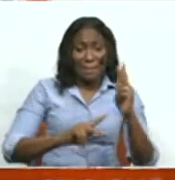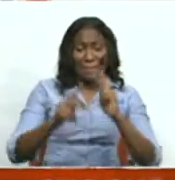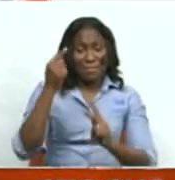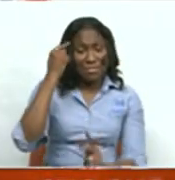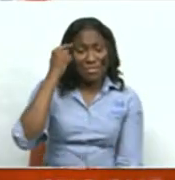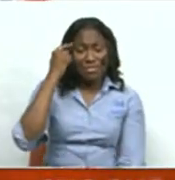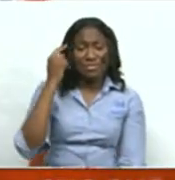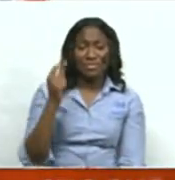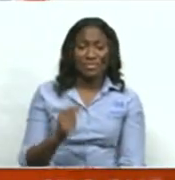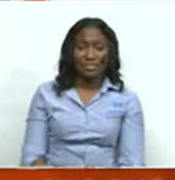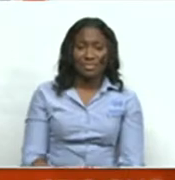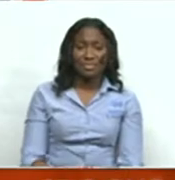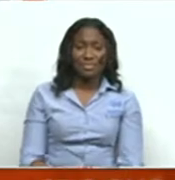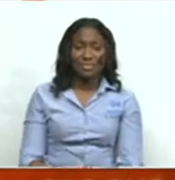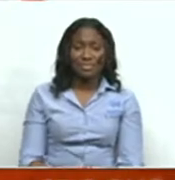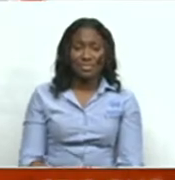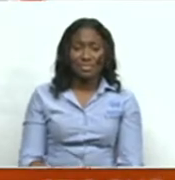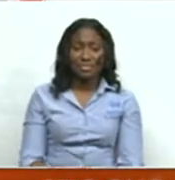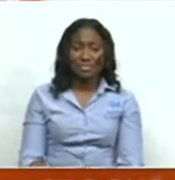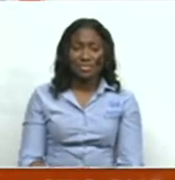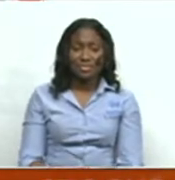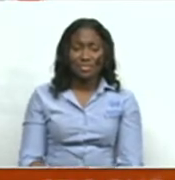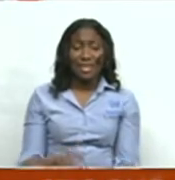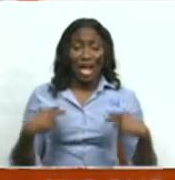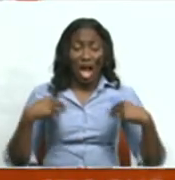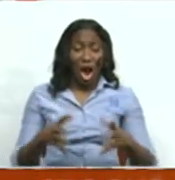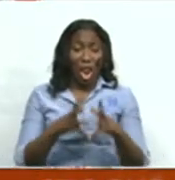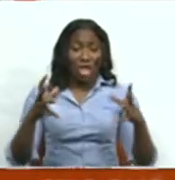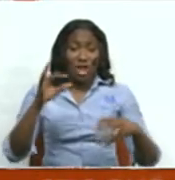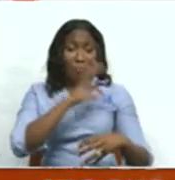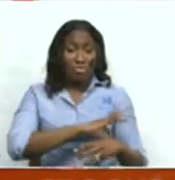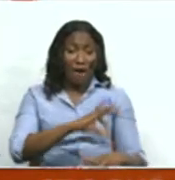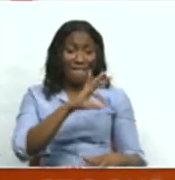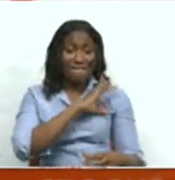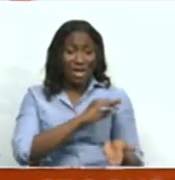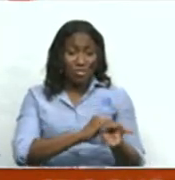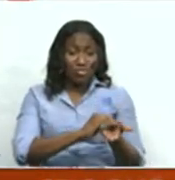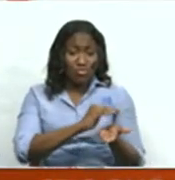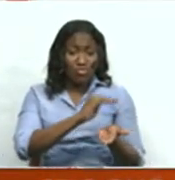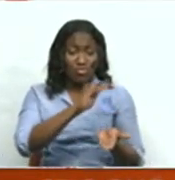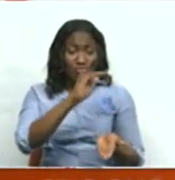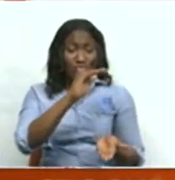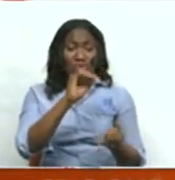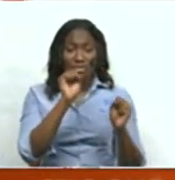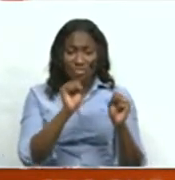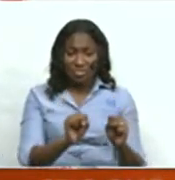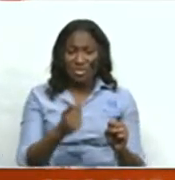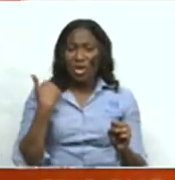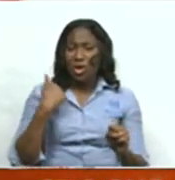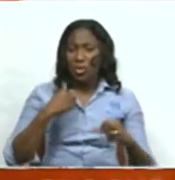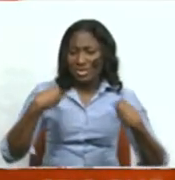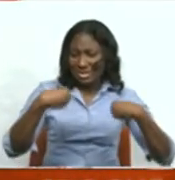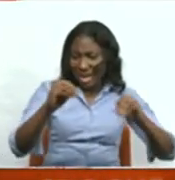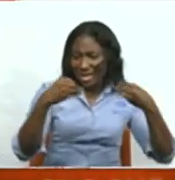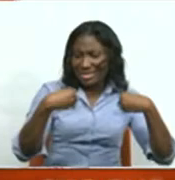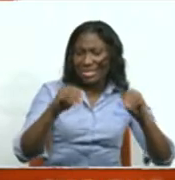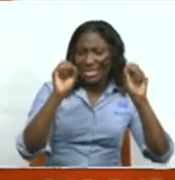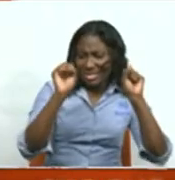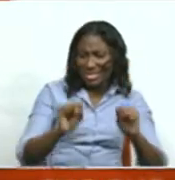you know, there's a lot of, you know, profit being made. We are high sales business, but low margin